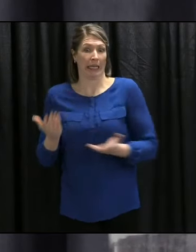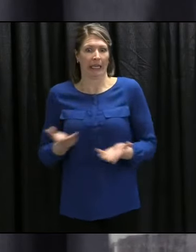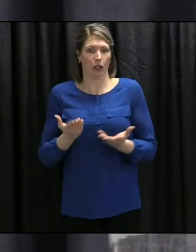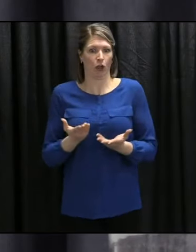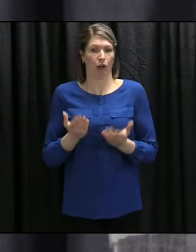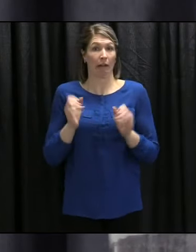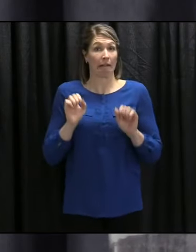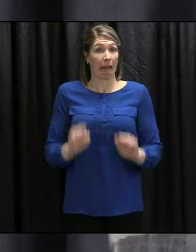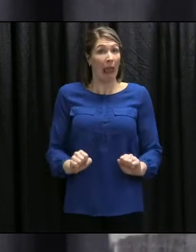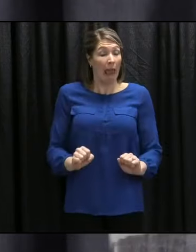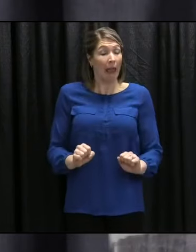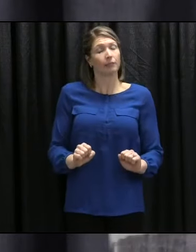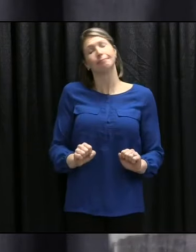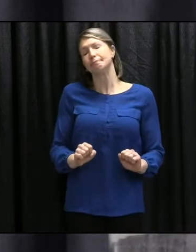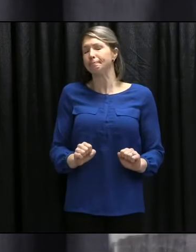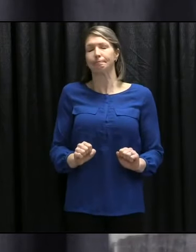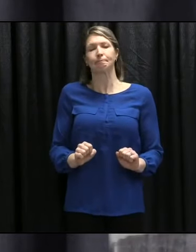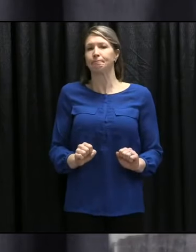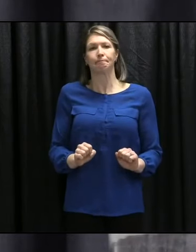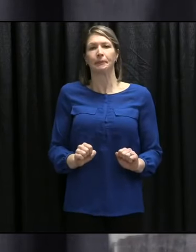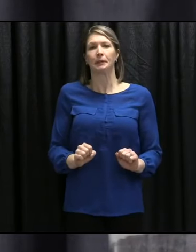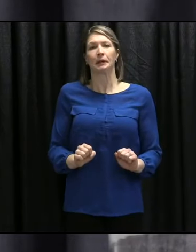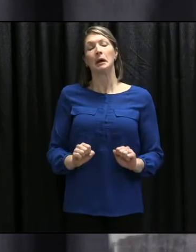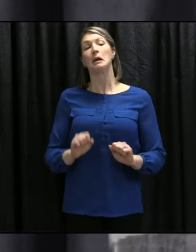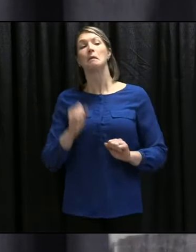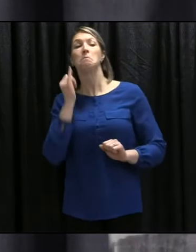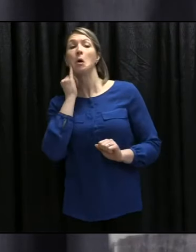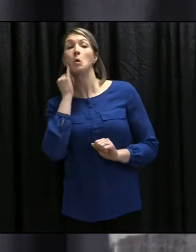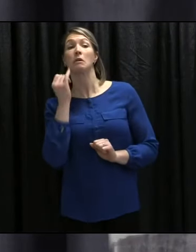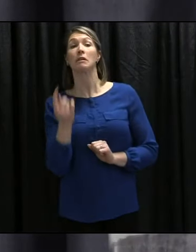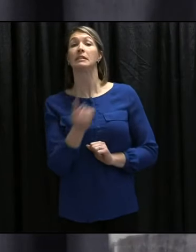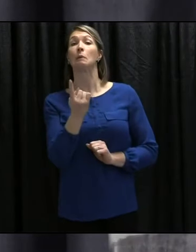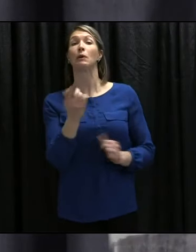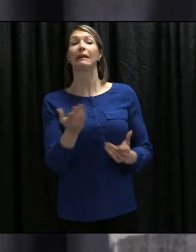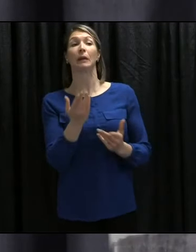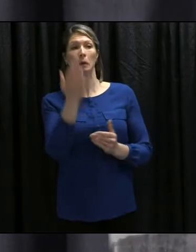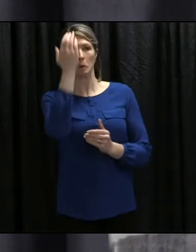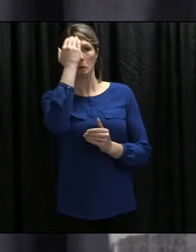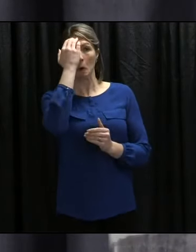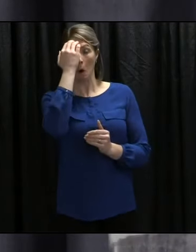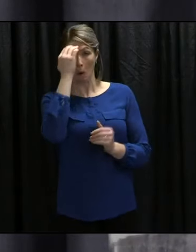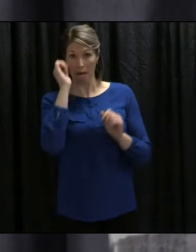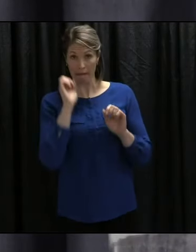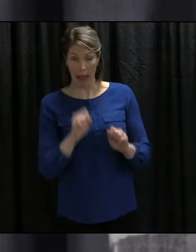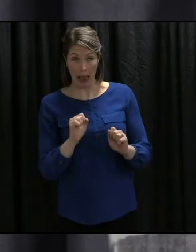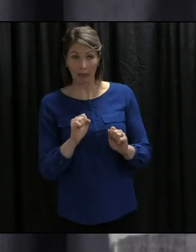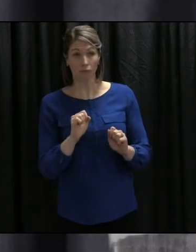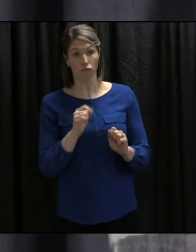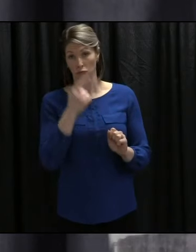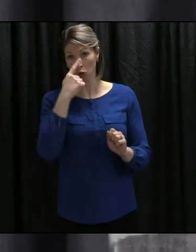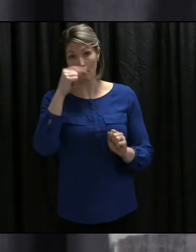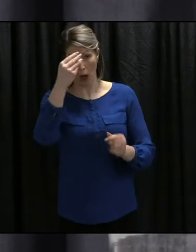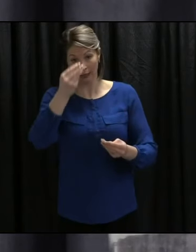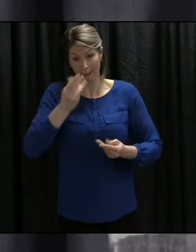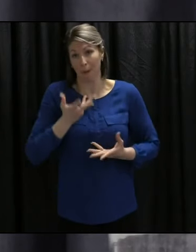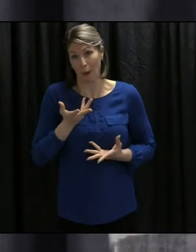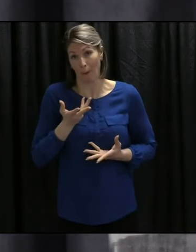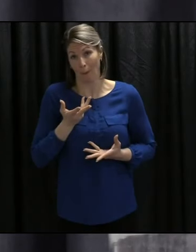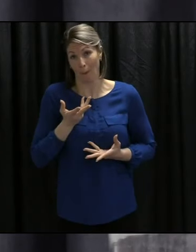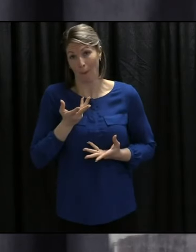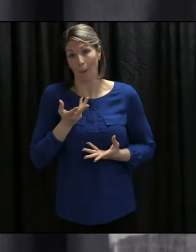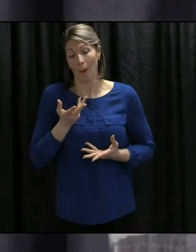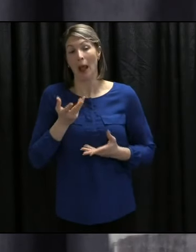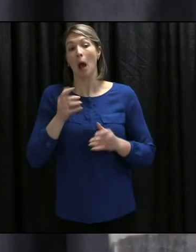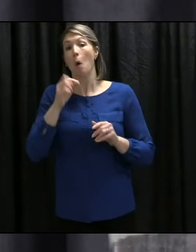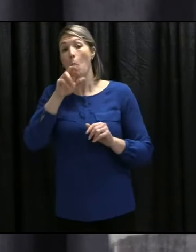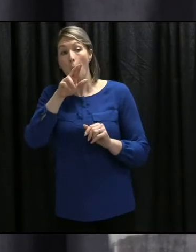be interested if anyone felt that we had something particular we could offer. But the facts of the case are these trials